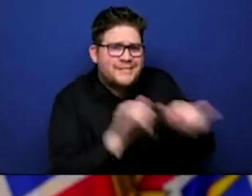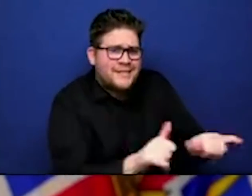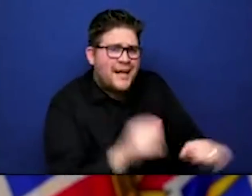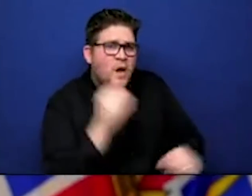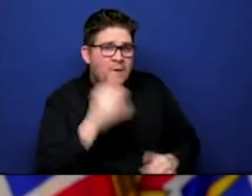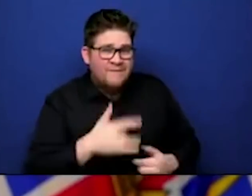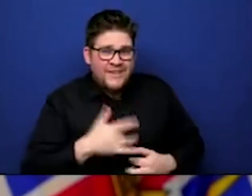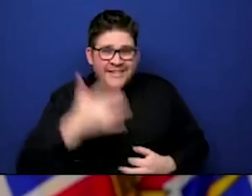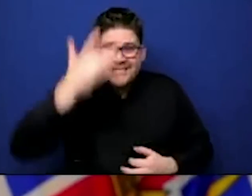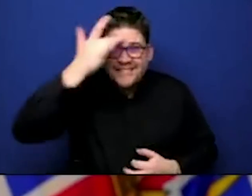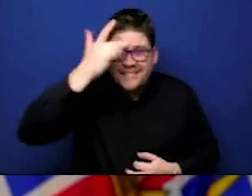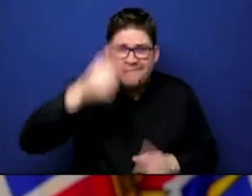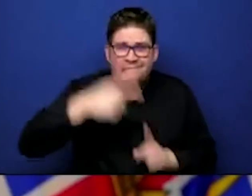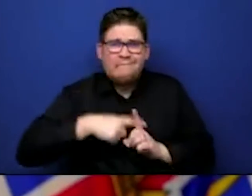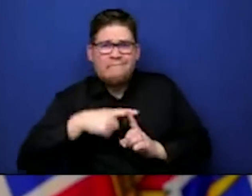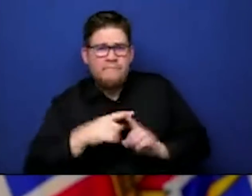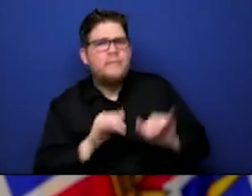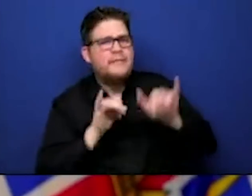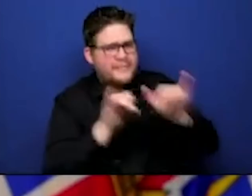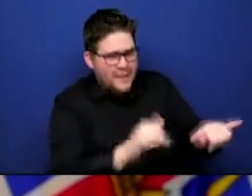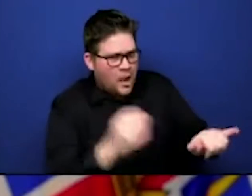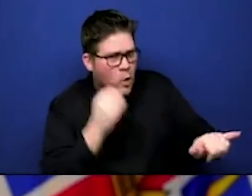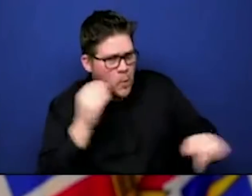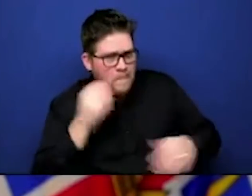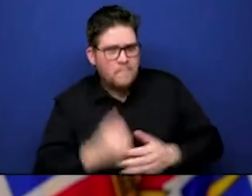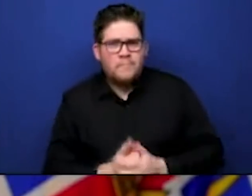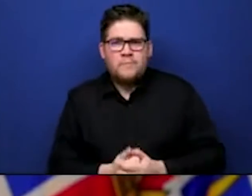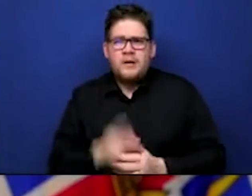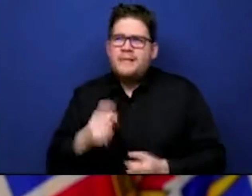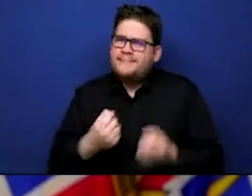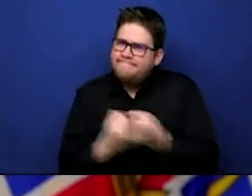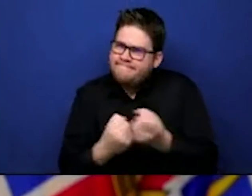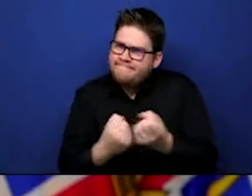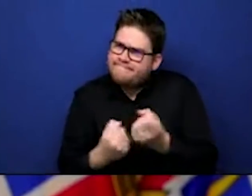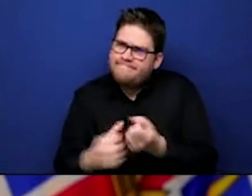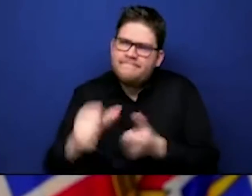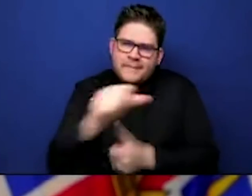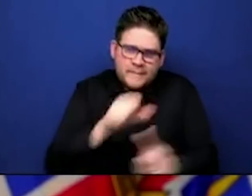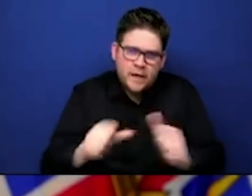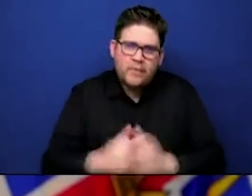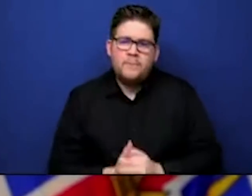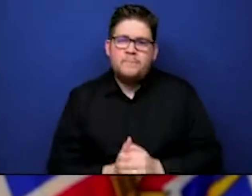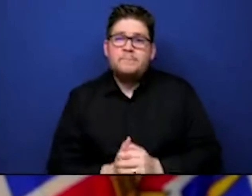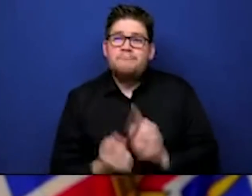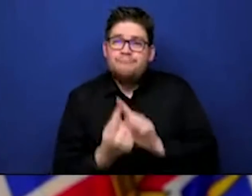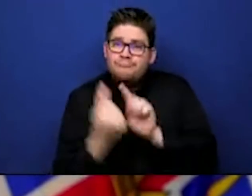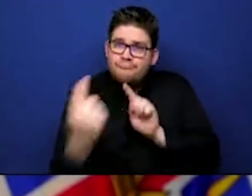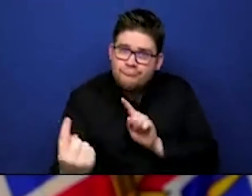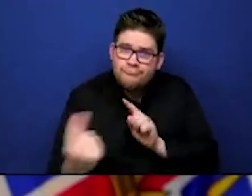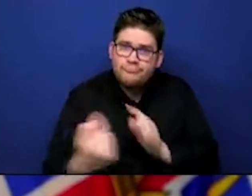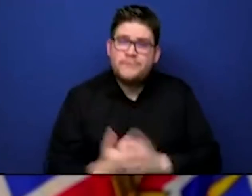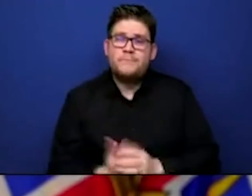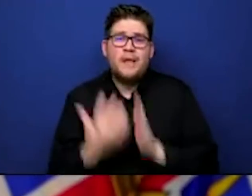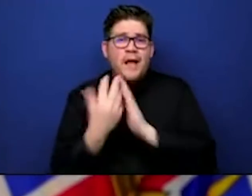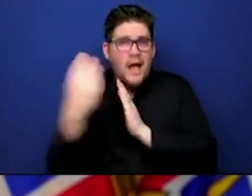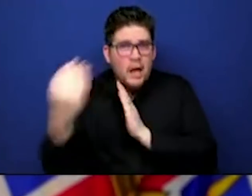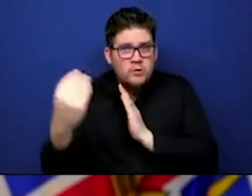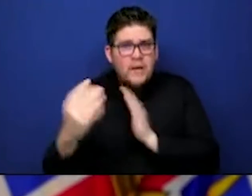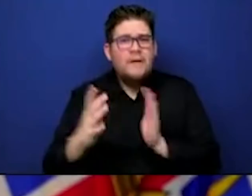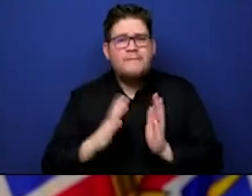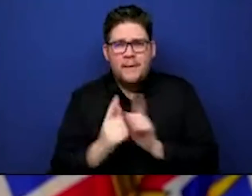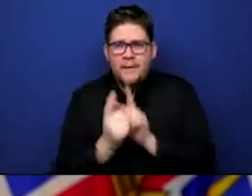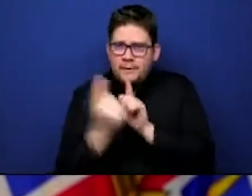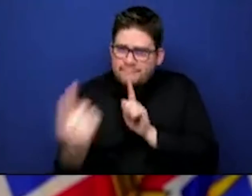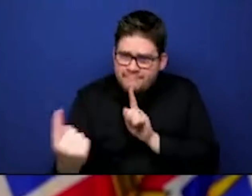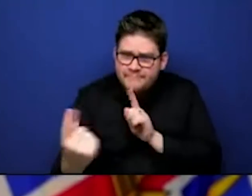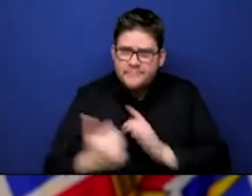support each other to stay together by staying apart when we're out or when we're in contact with people